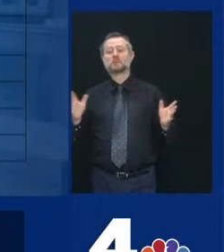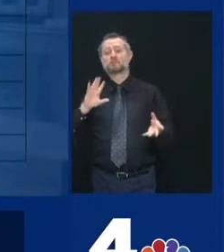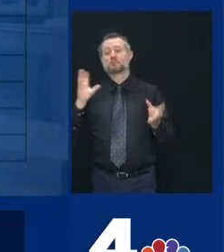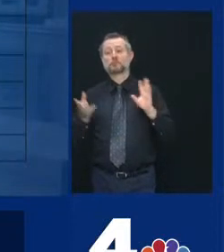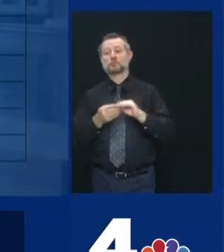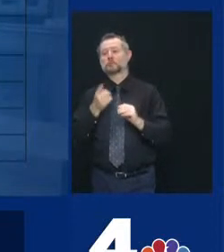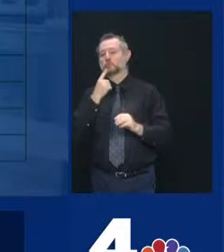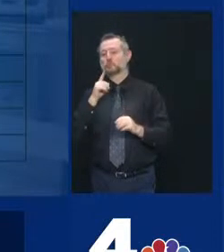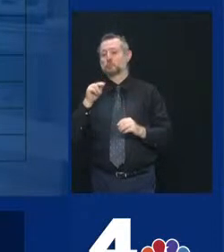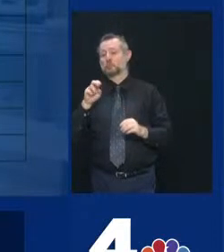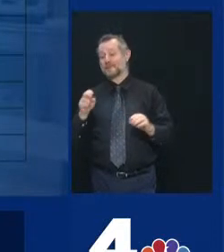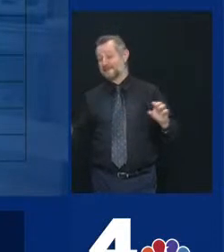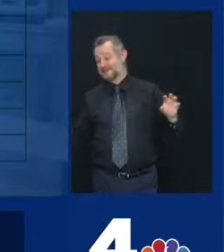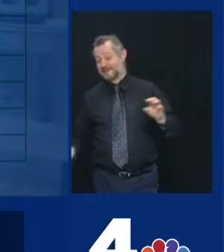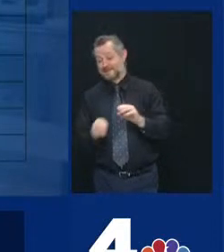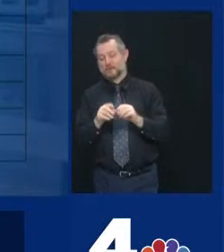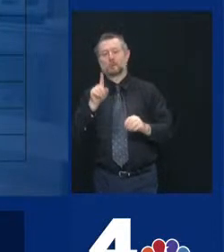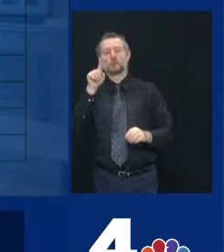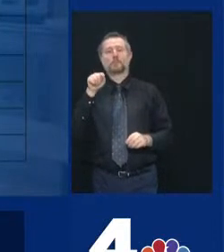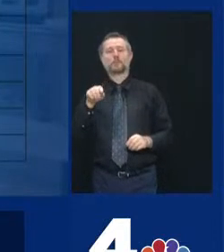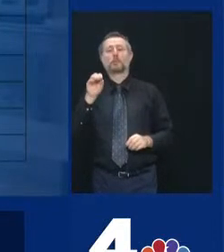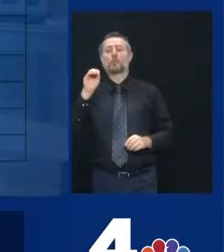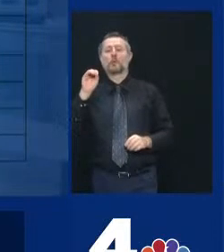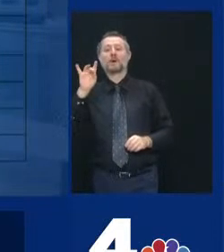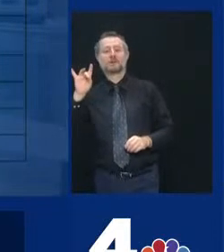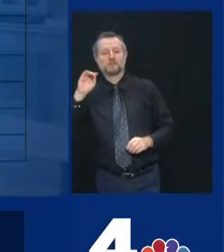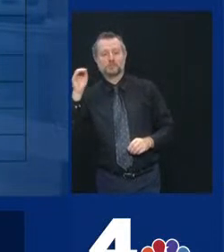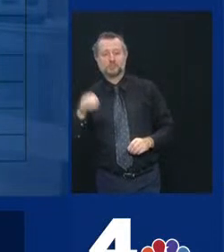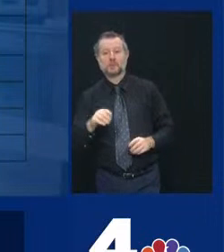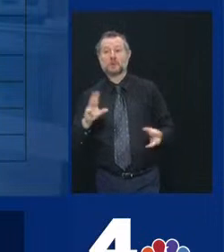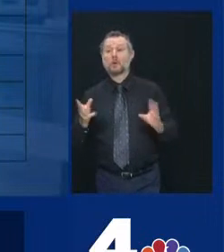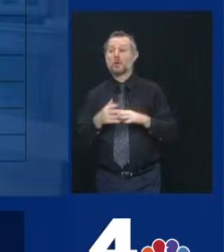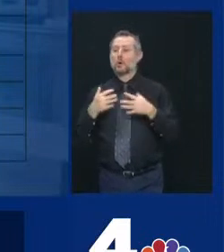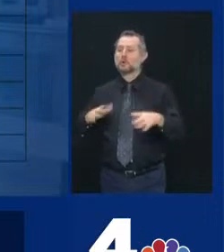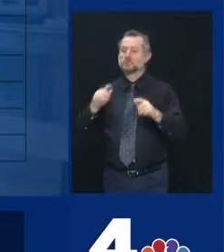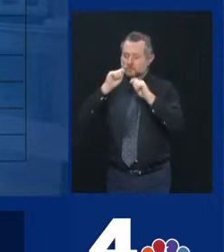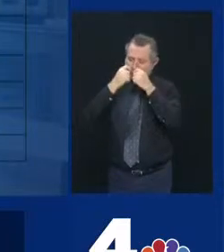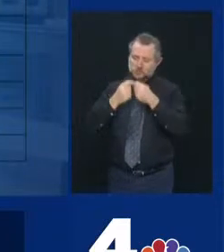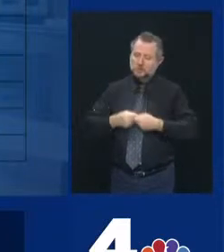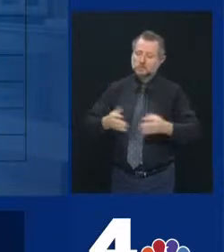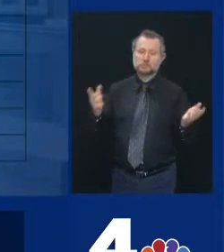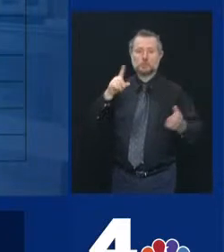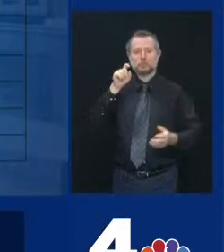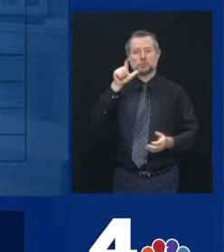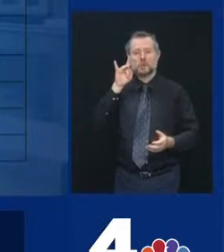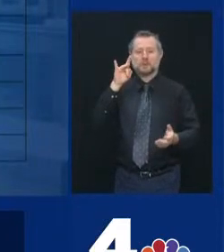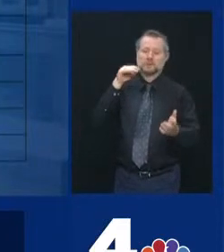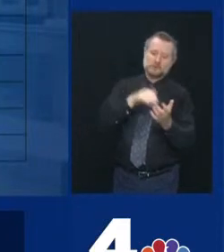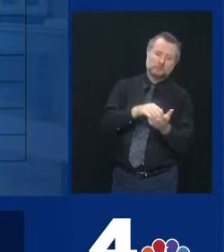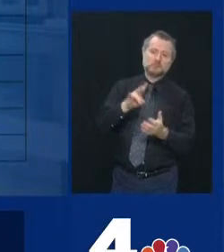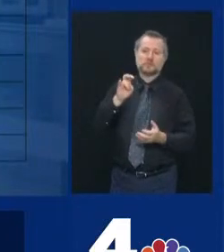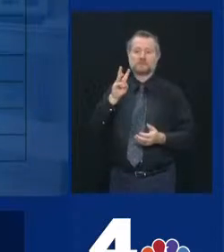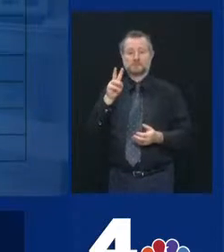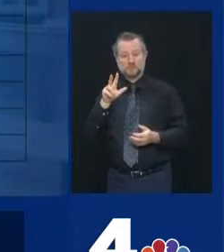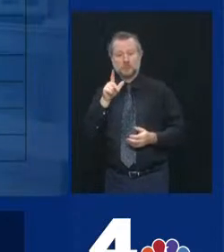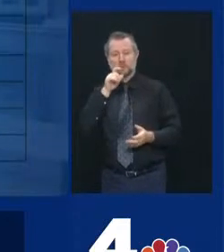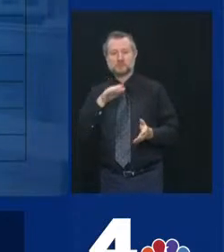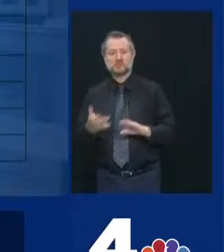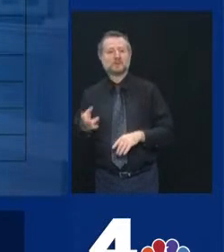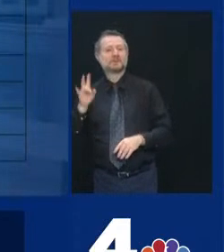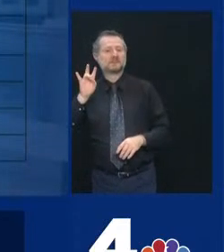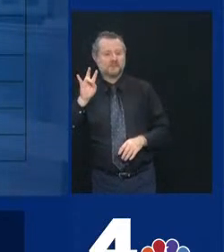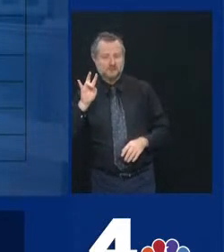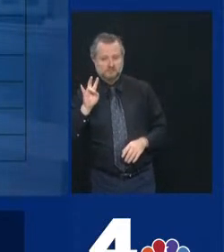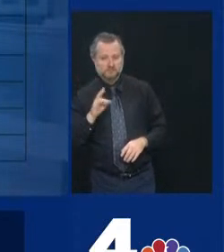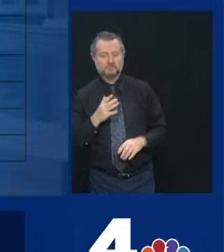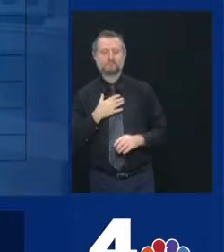1.08. Total tests, 128. Number of past New Yorkers, 7. They're in our thoughts